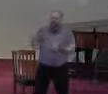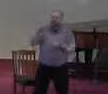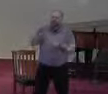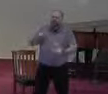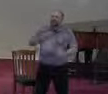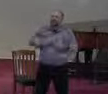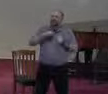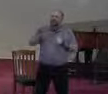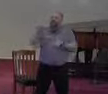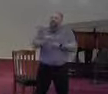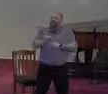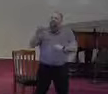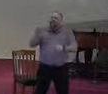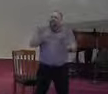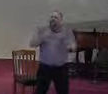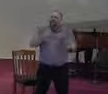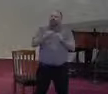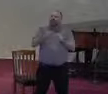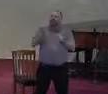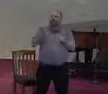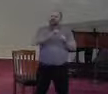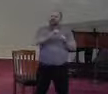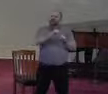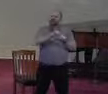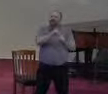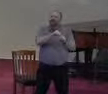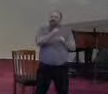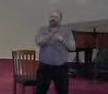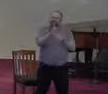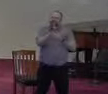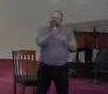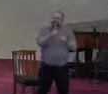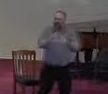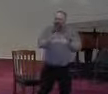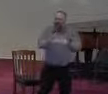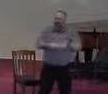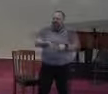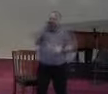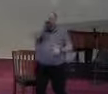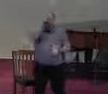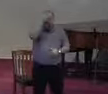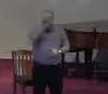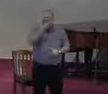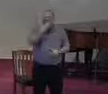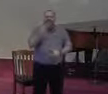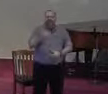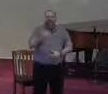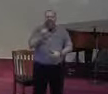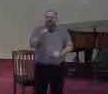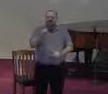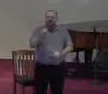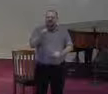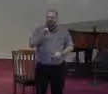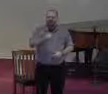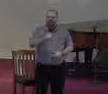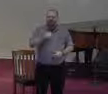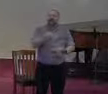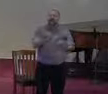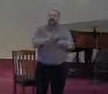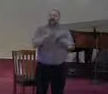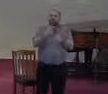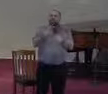his work, in his family, and in his ministry, in Jesus' name. Father, I thank you for Adrian. I ask you right now in the name of